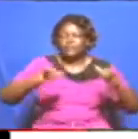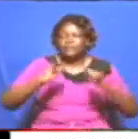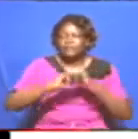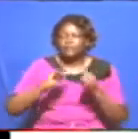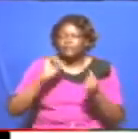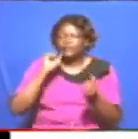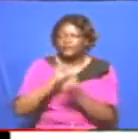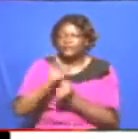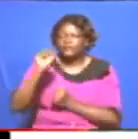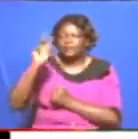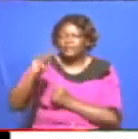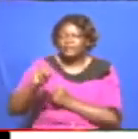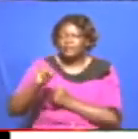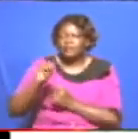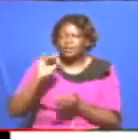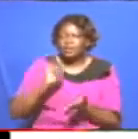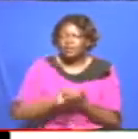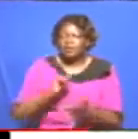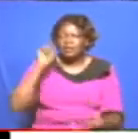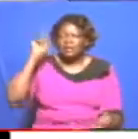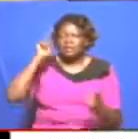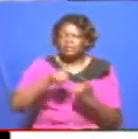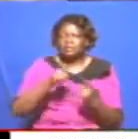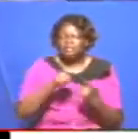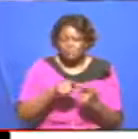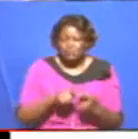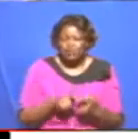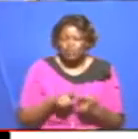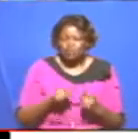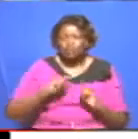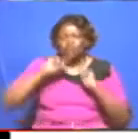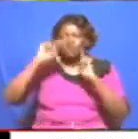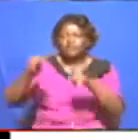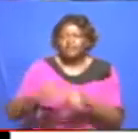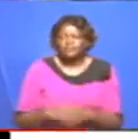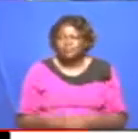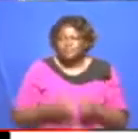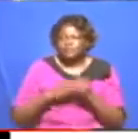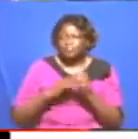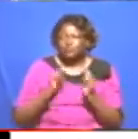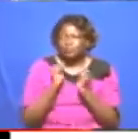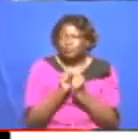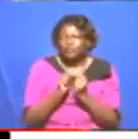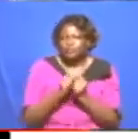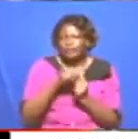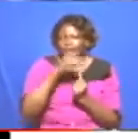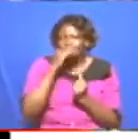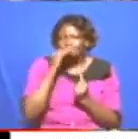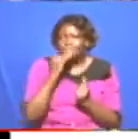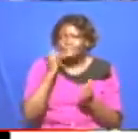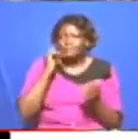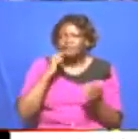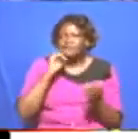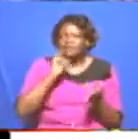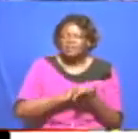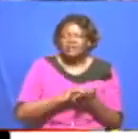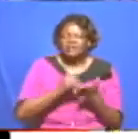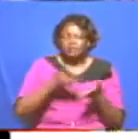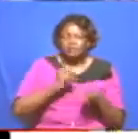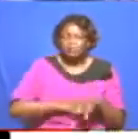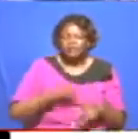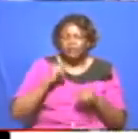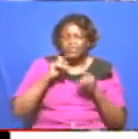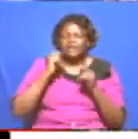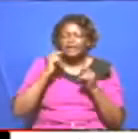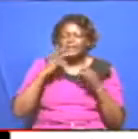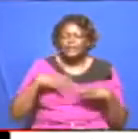15 ili Azimio iende pale. Leaders who accompanied Mudavadi said time has come for Kenyans to be left to choose